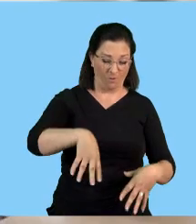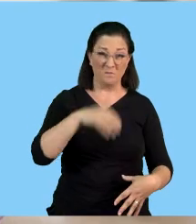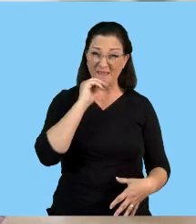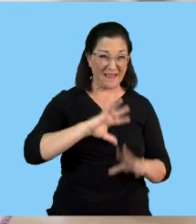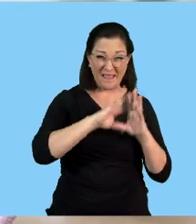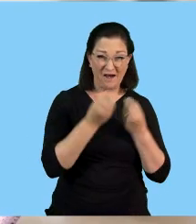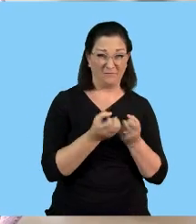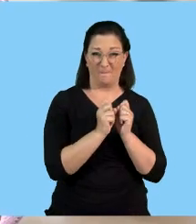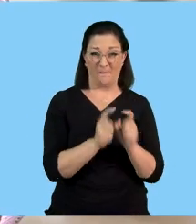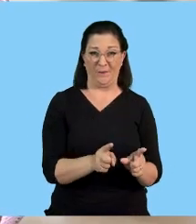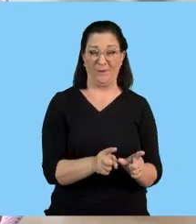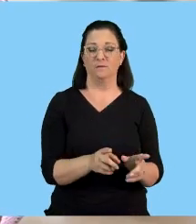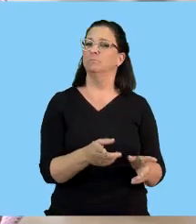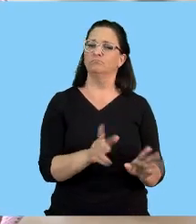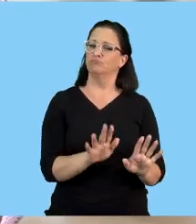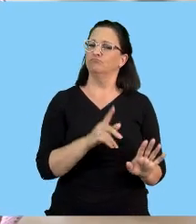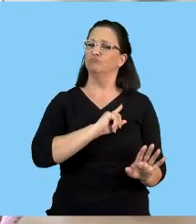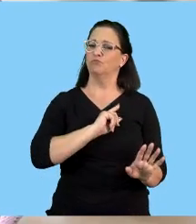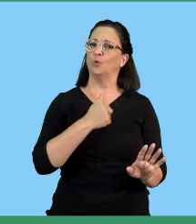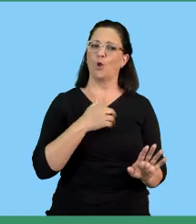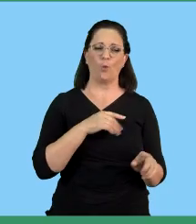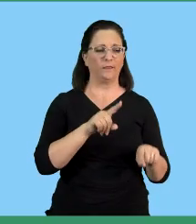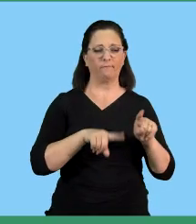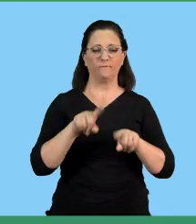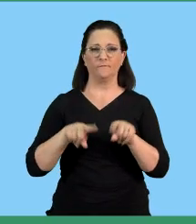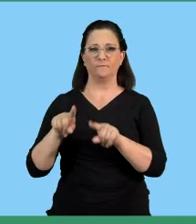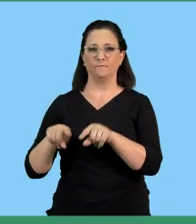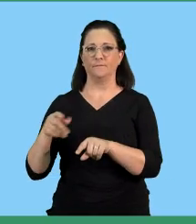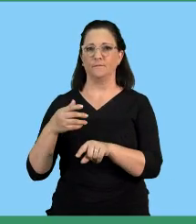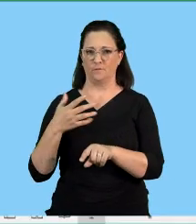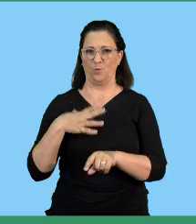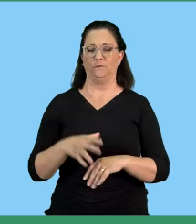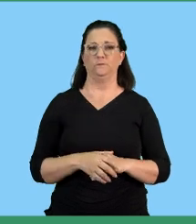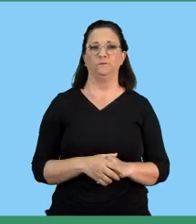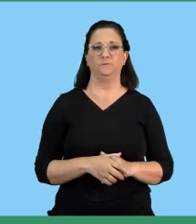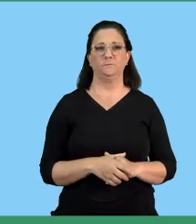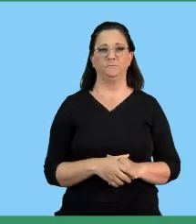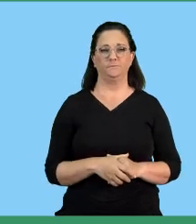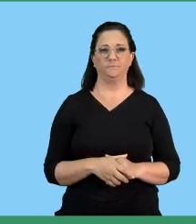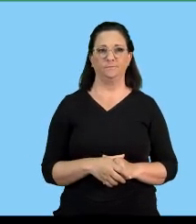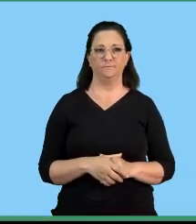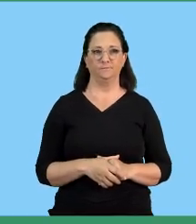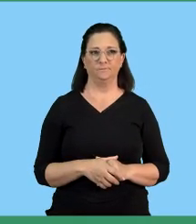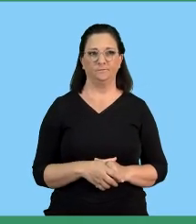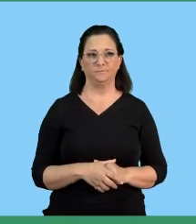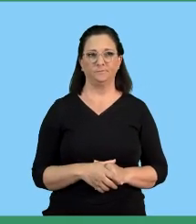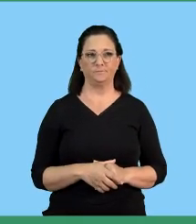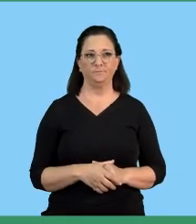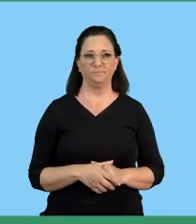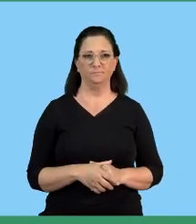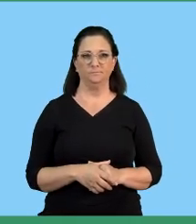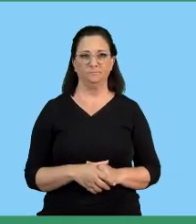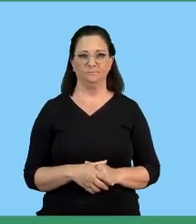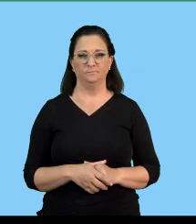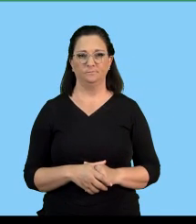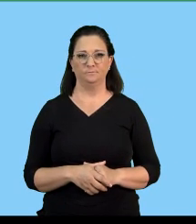our business. So we are increasing sales and business growth. We don't want to depend on one business. All right, my apologies.